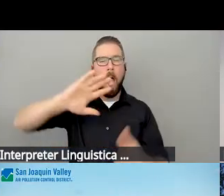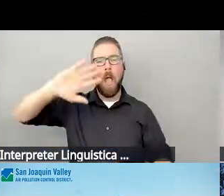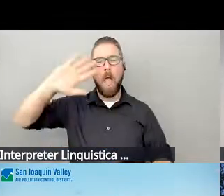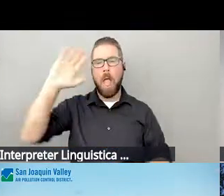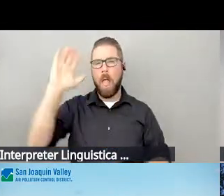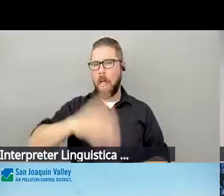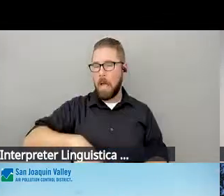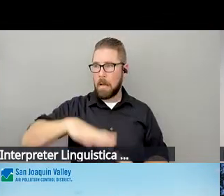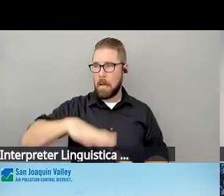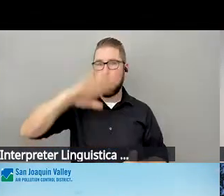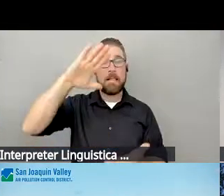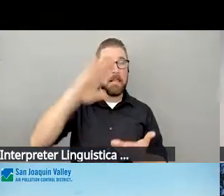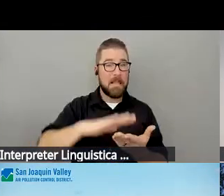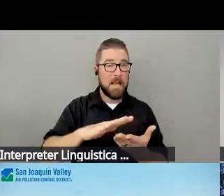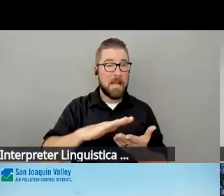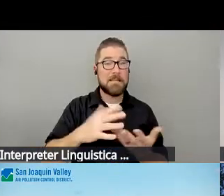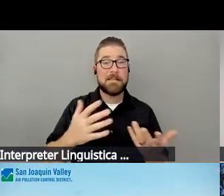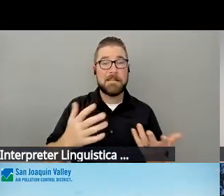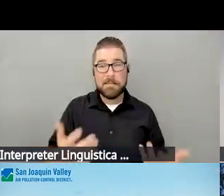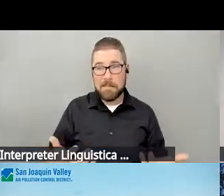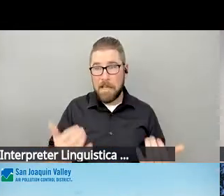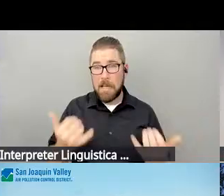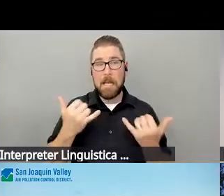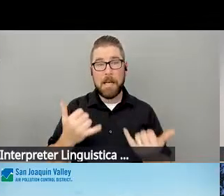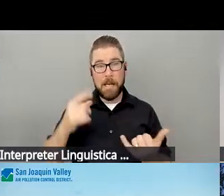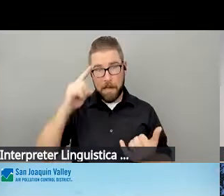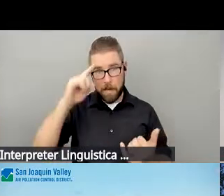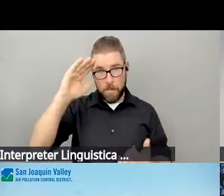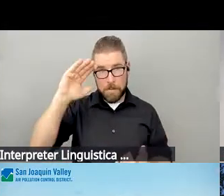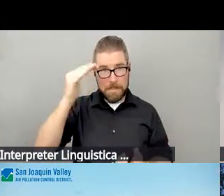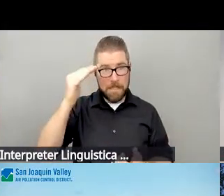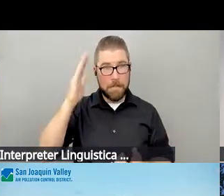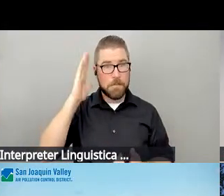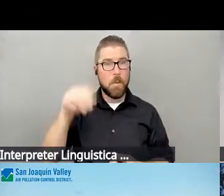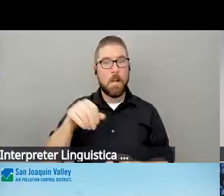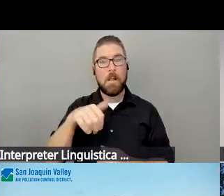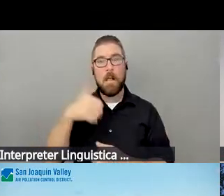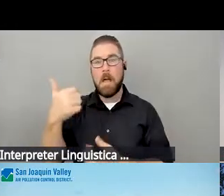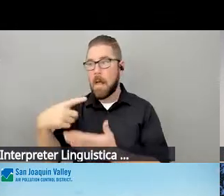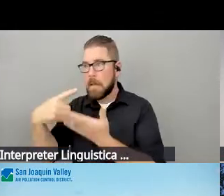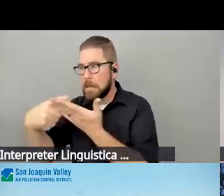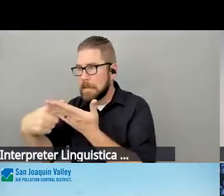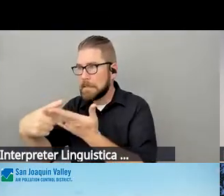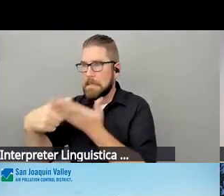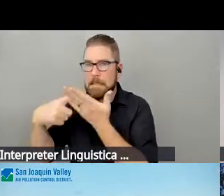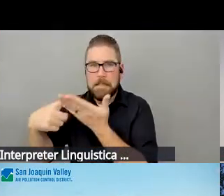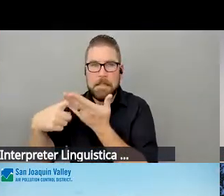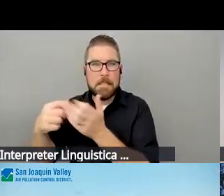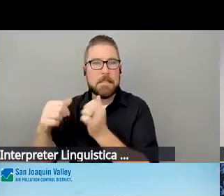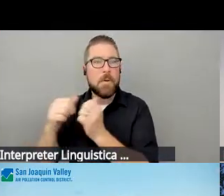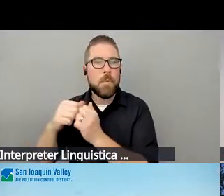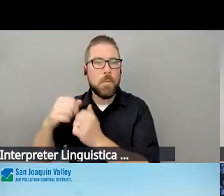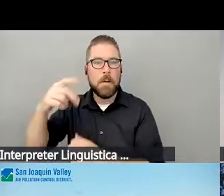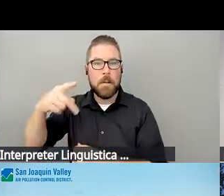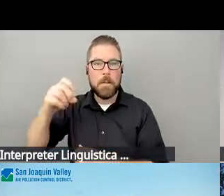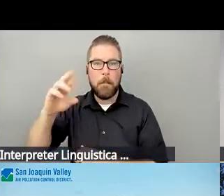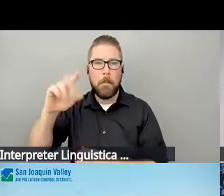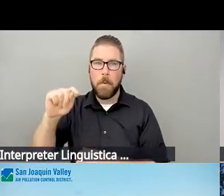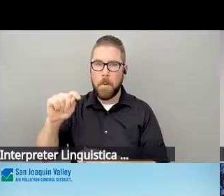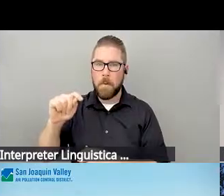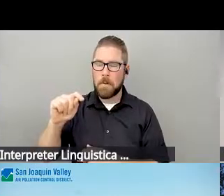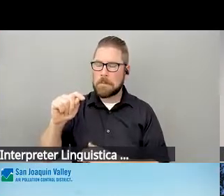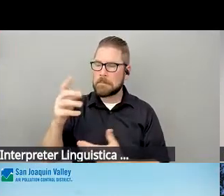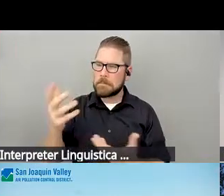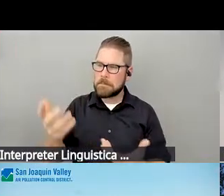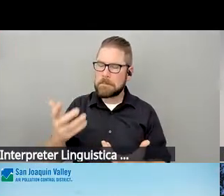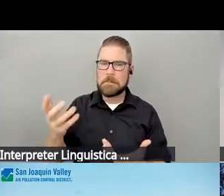going to be some other talks with the port, and I just like to see if there's